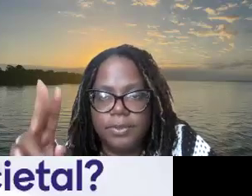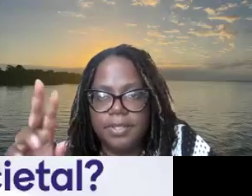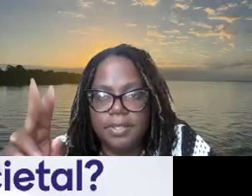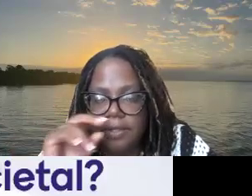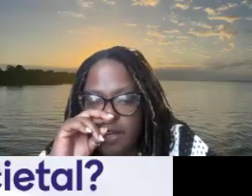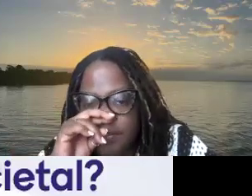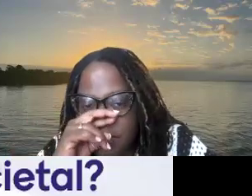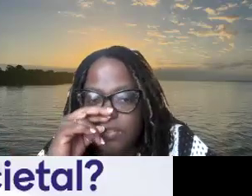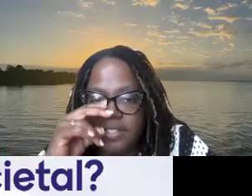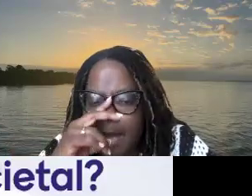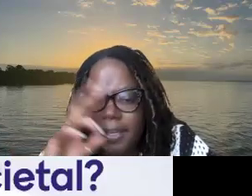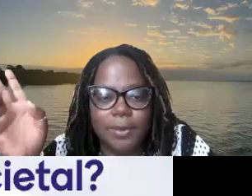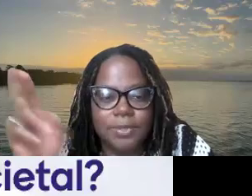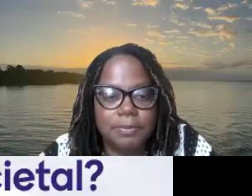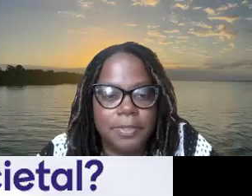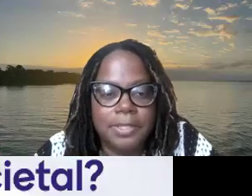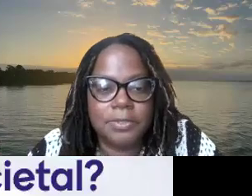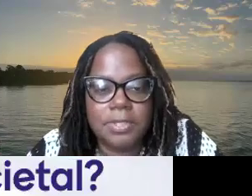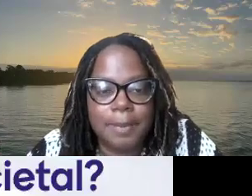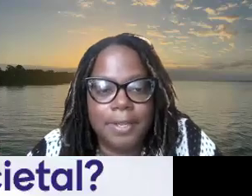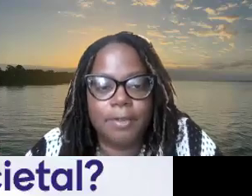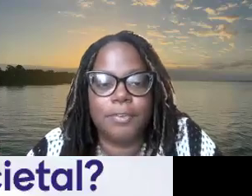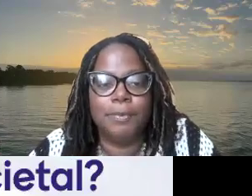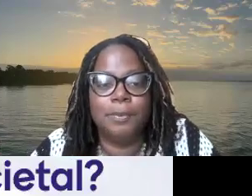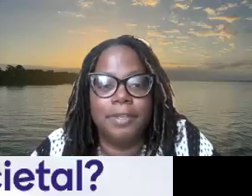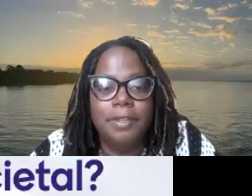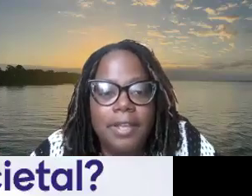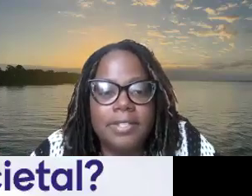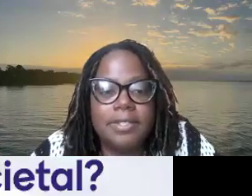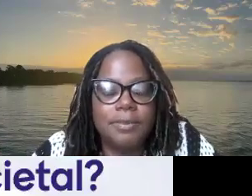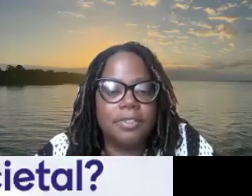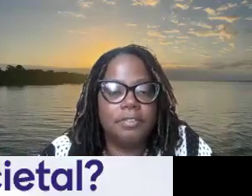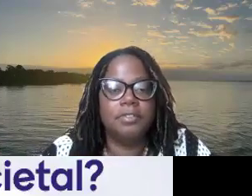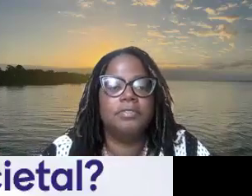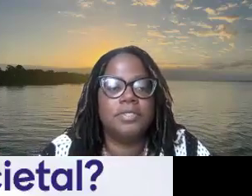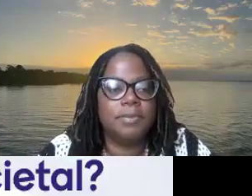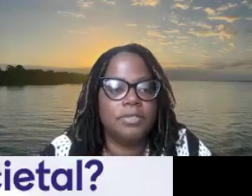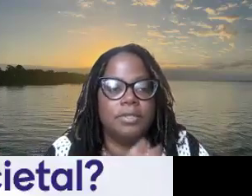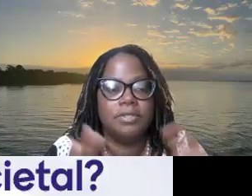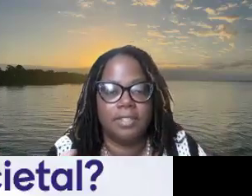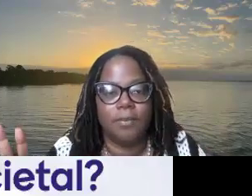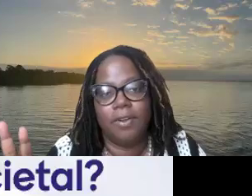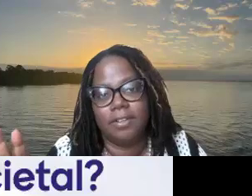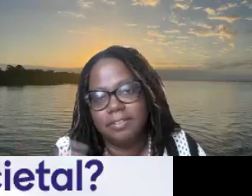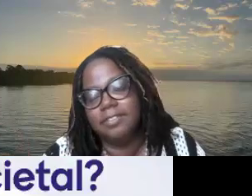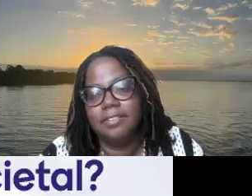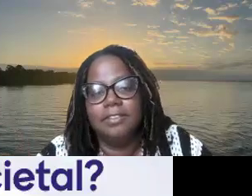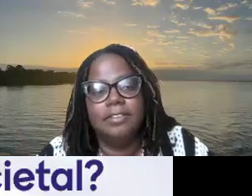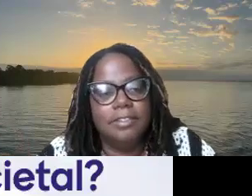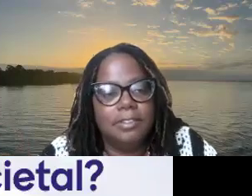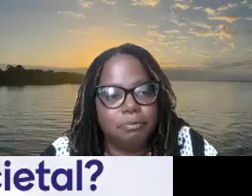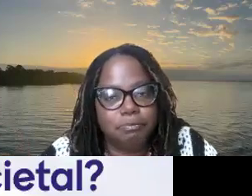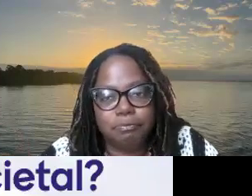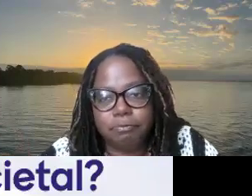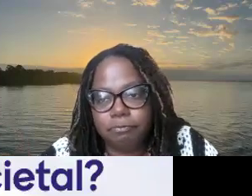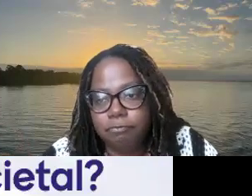We use this a quick thing in our office too, like tapping out, right? So just tapping out for a moment, asking someone to cover you for something so you can take that walk.